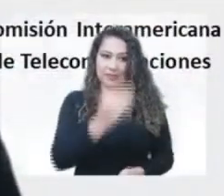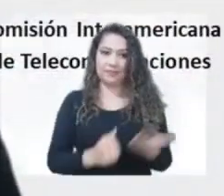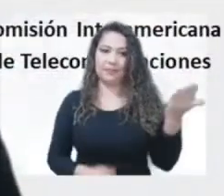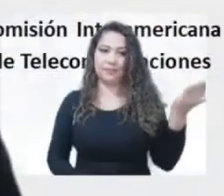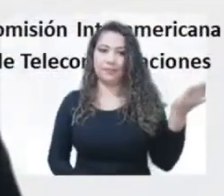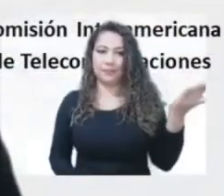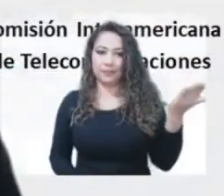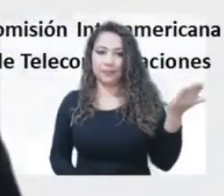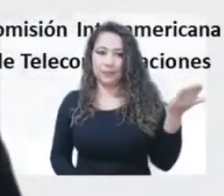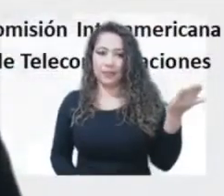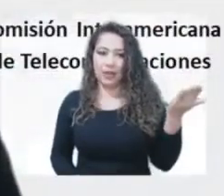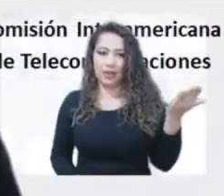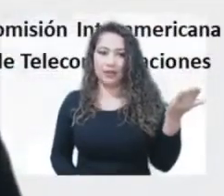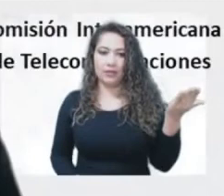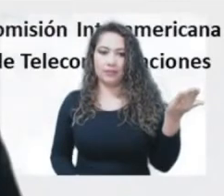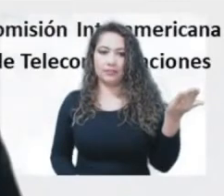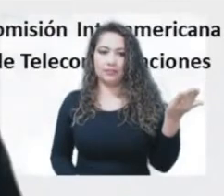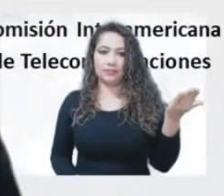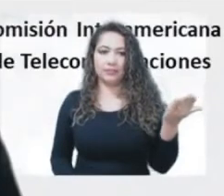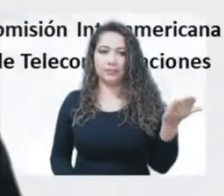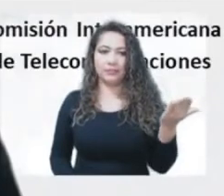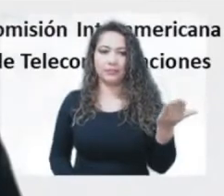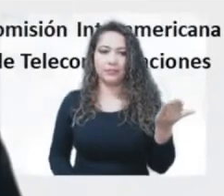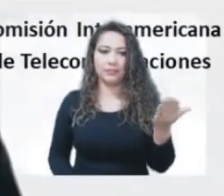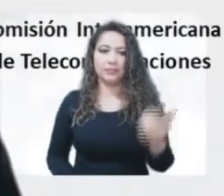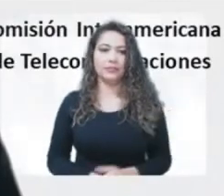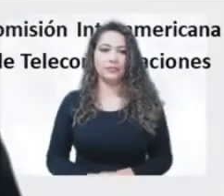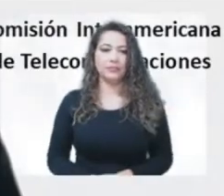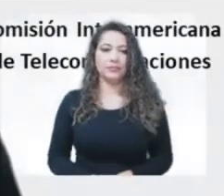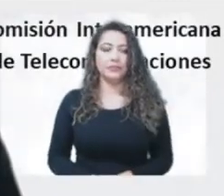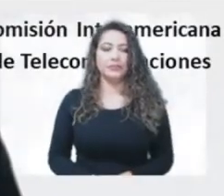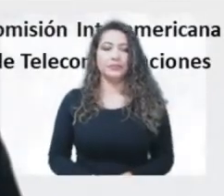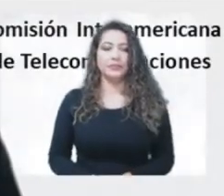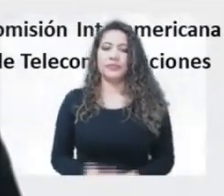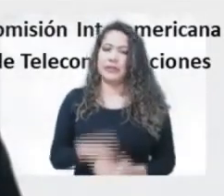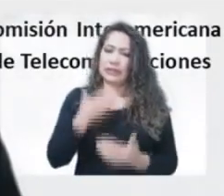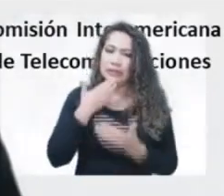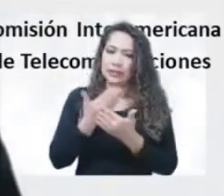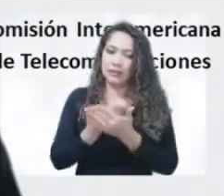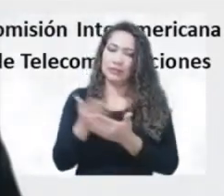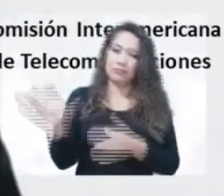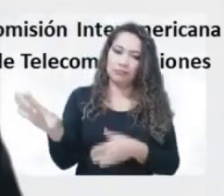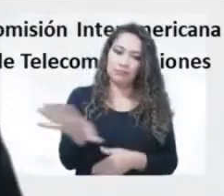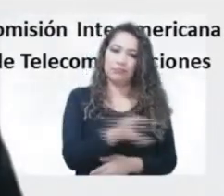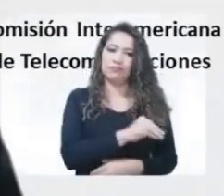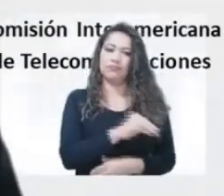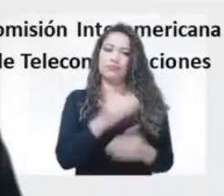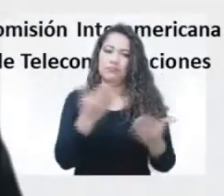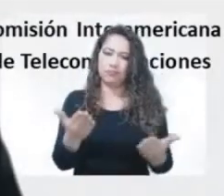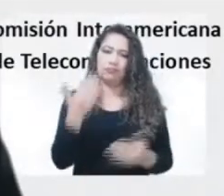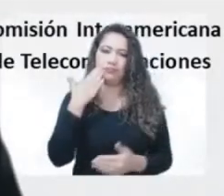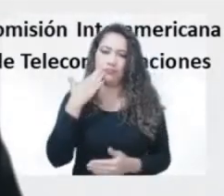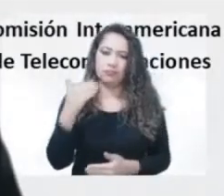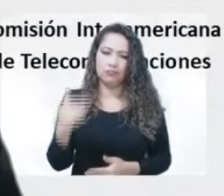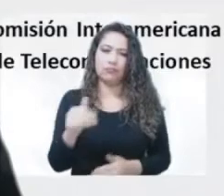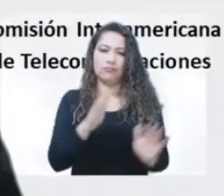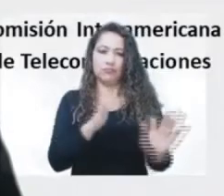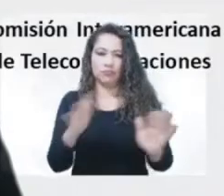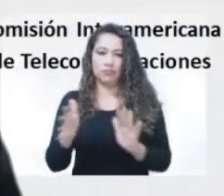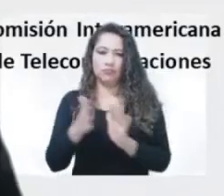all. Dear Carmen Elija Valderrama, Minister for ICT in